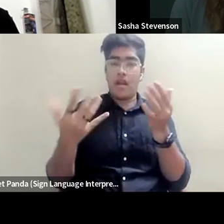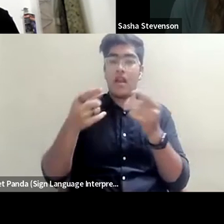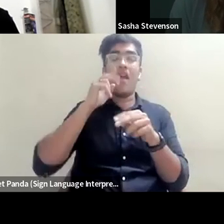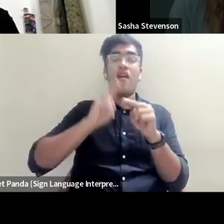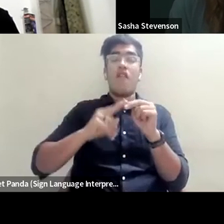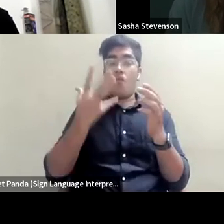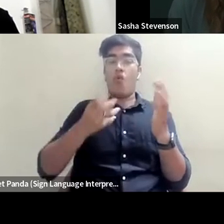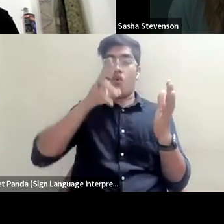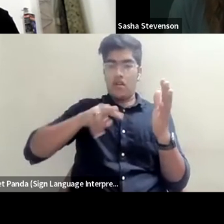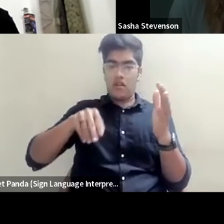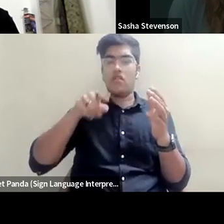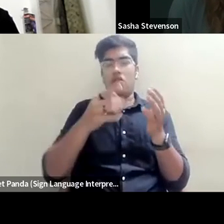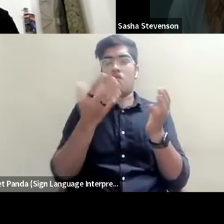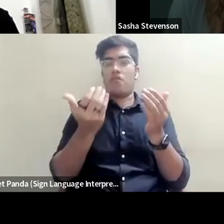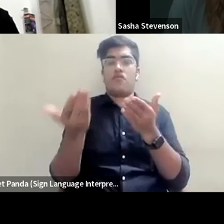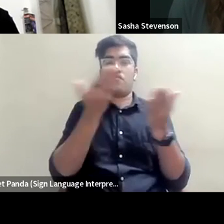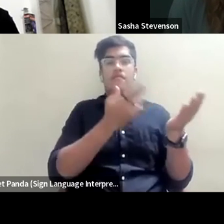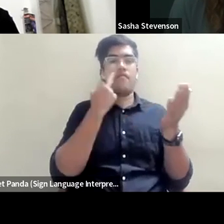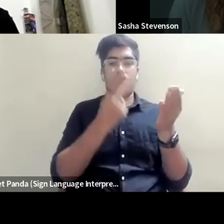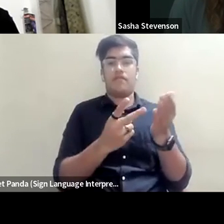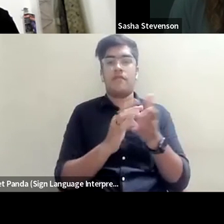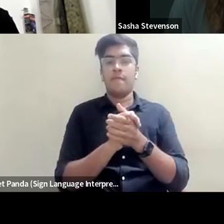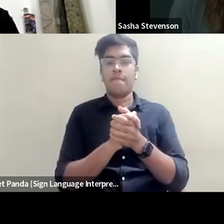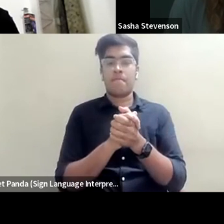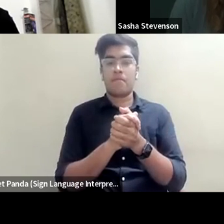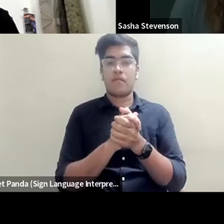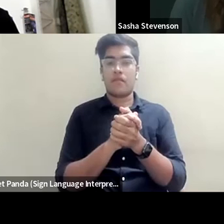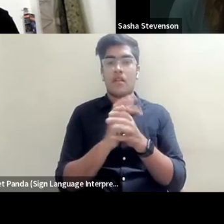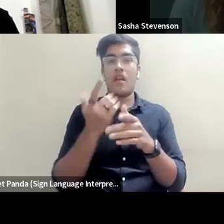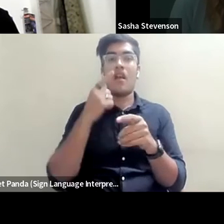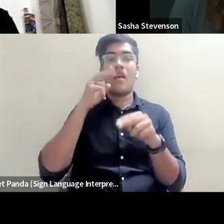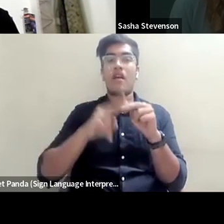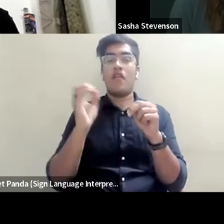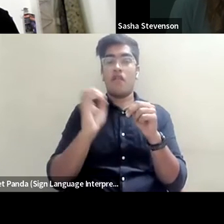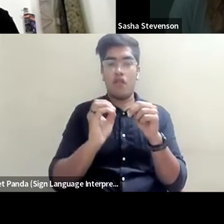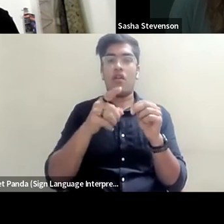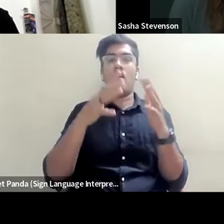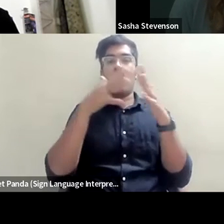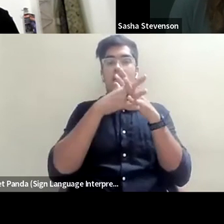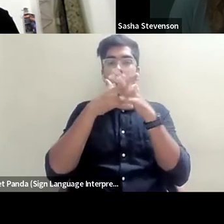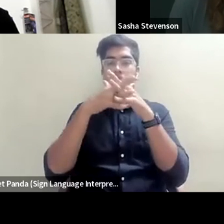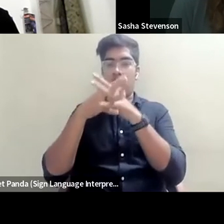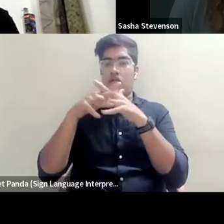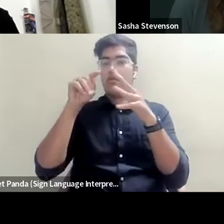that would be the thing to read. Otherwise, there's a really useful website called